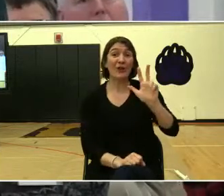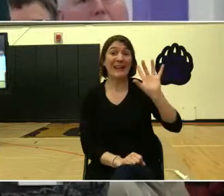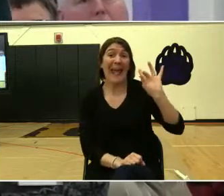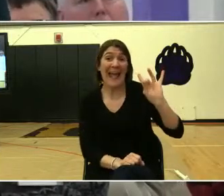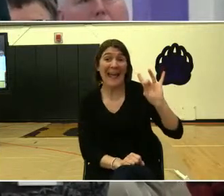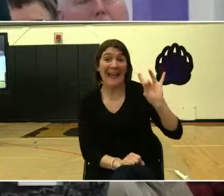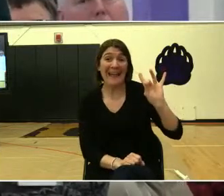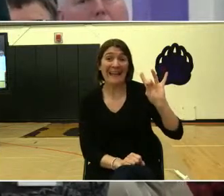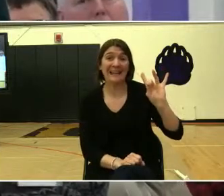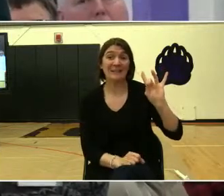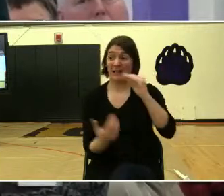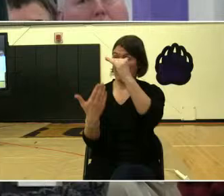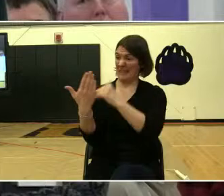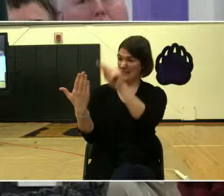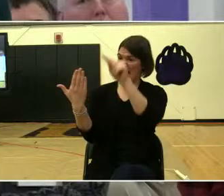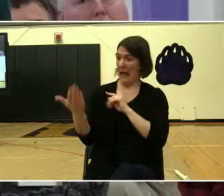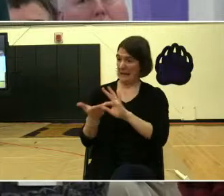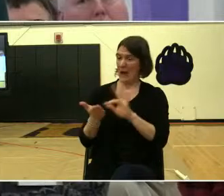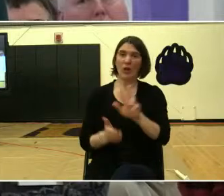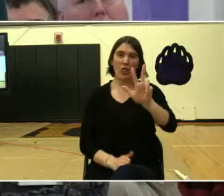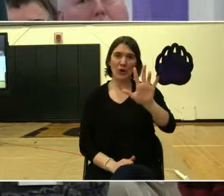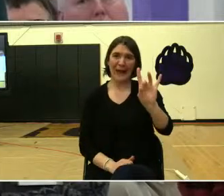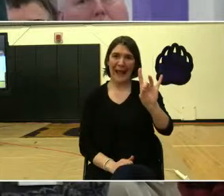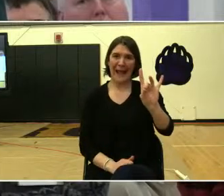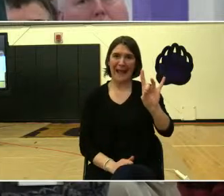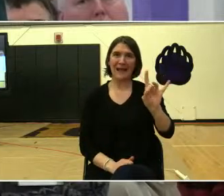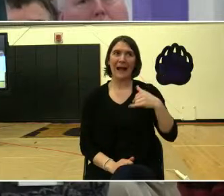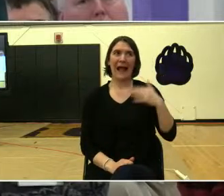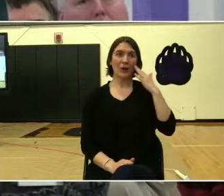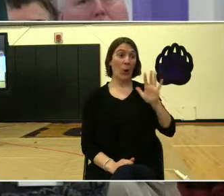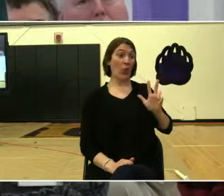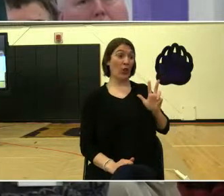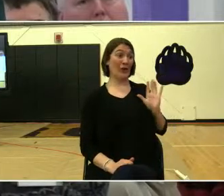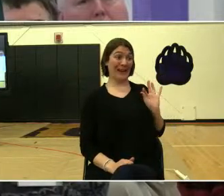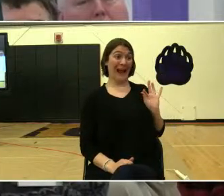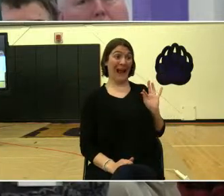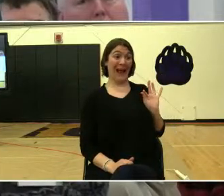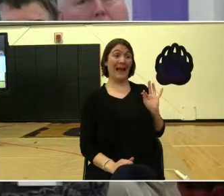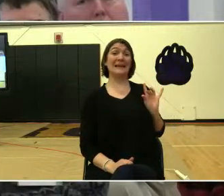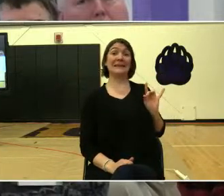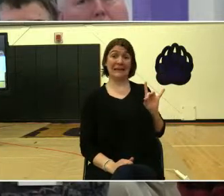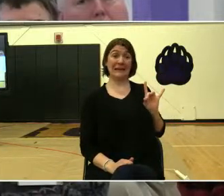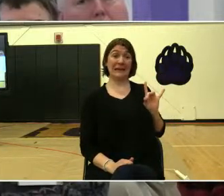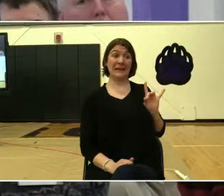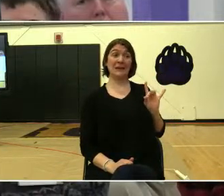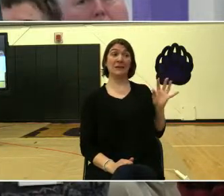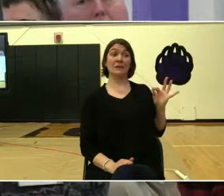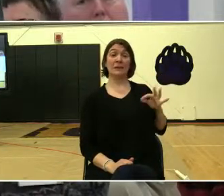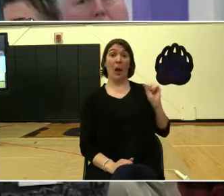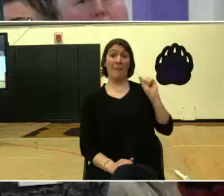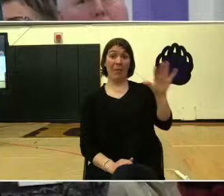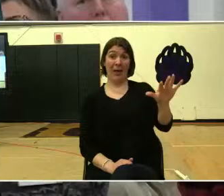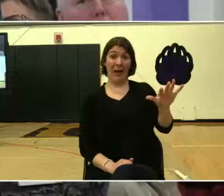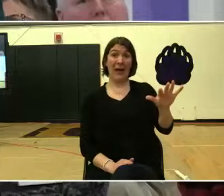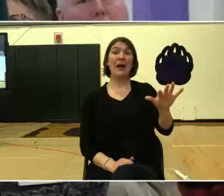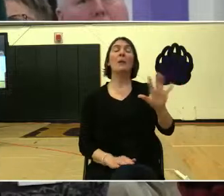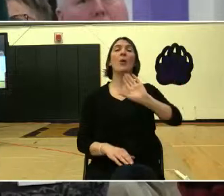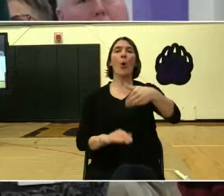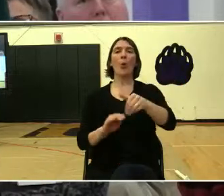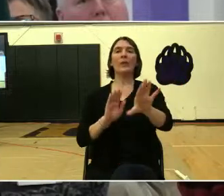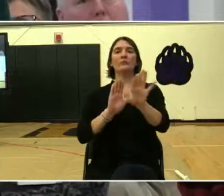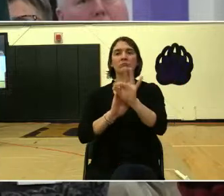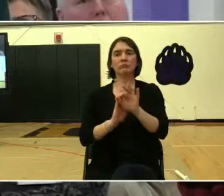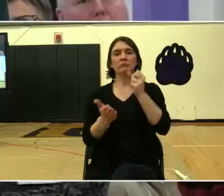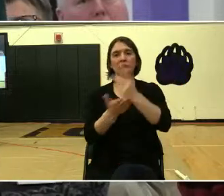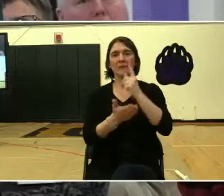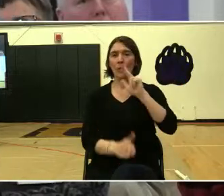granted funding based on the list um and I know that because 39 um were 39 applicants but only 38